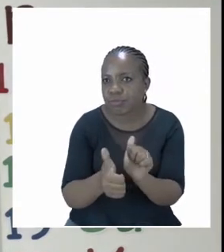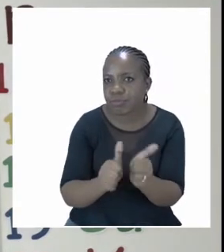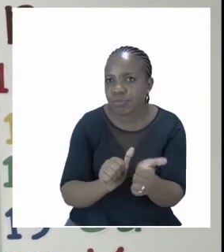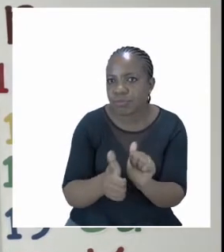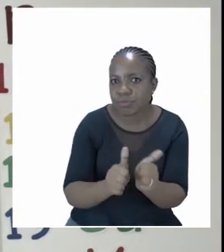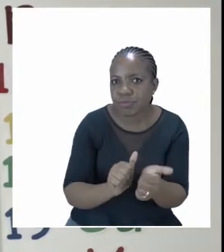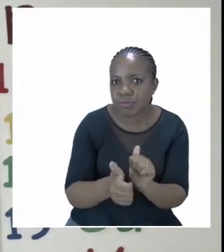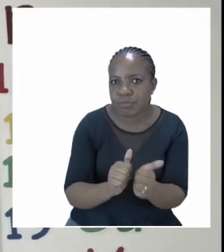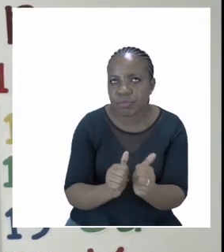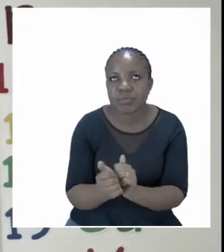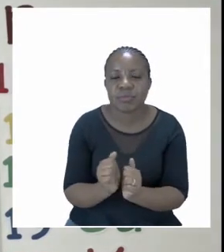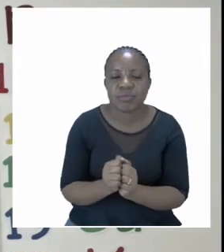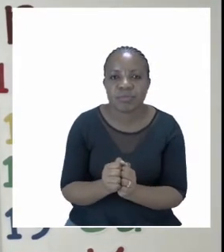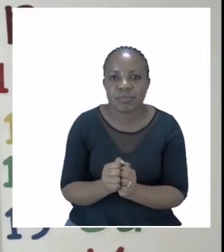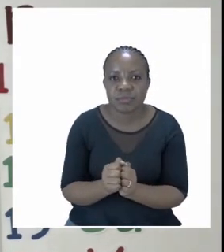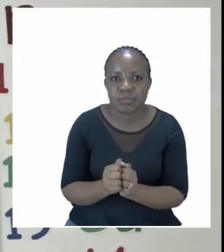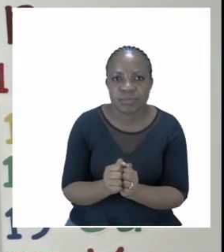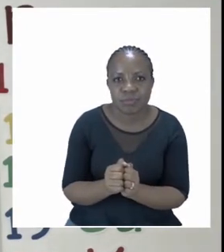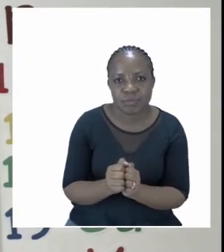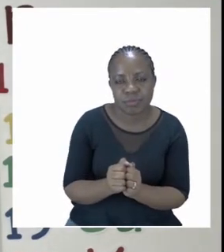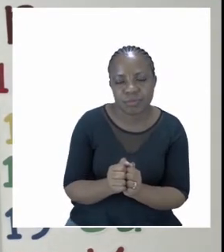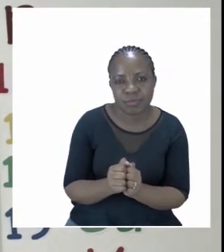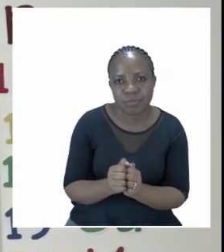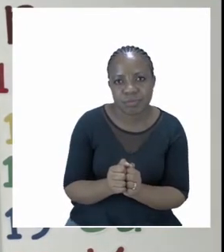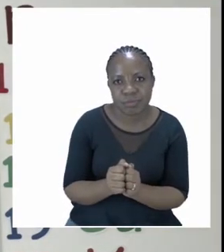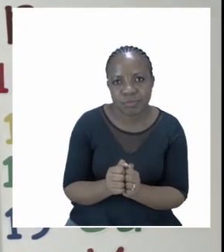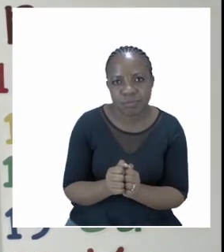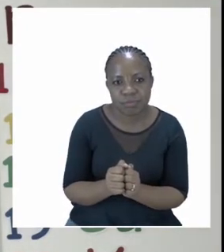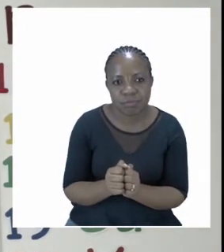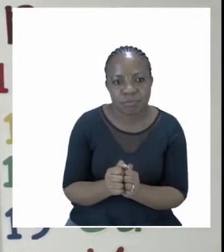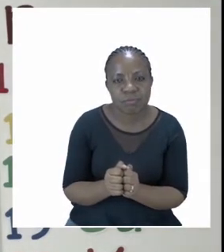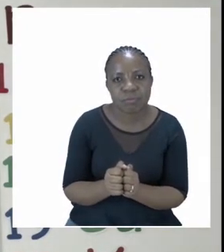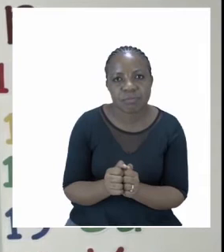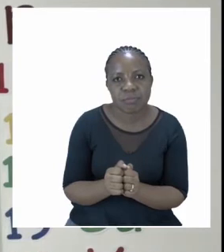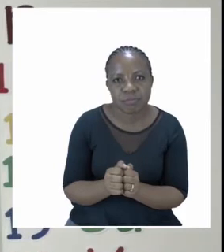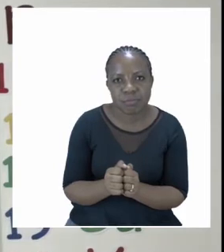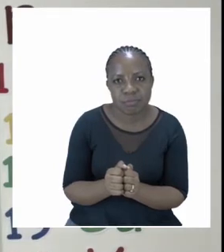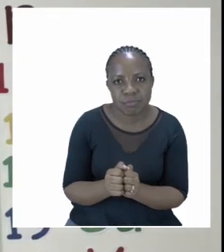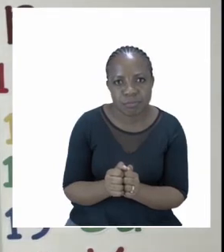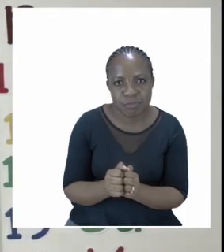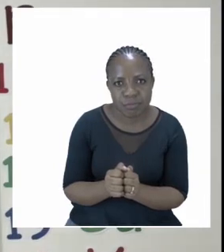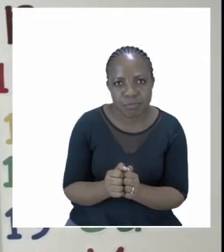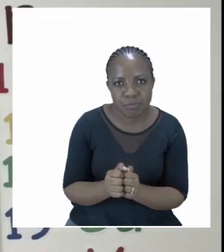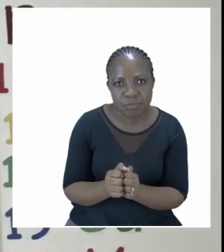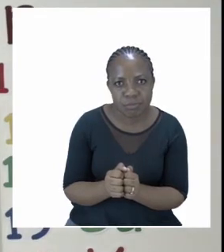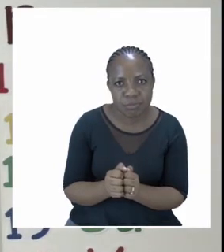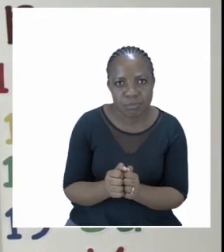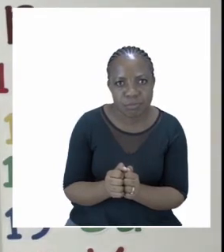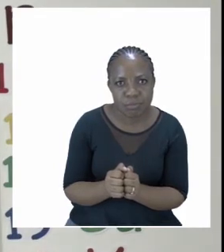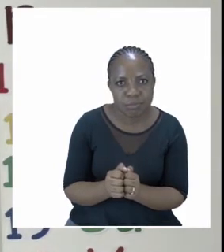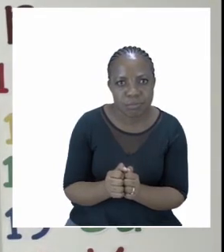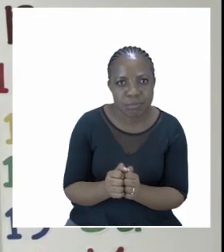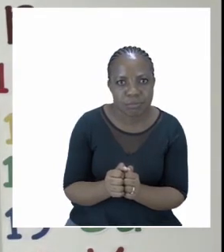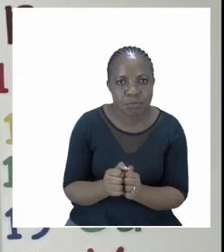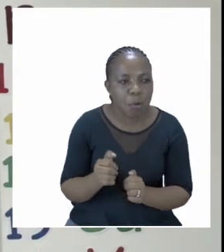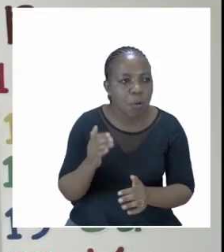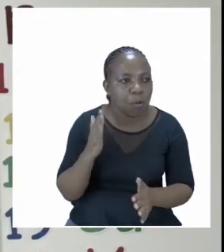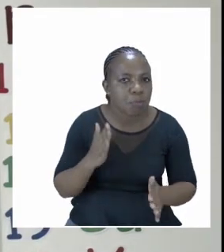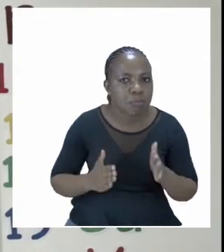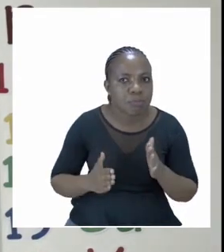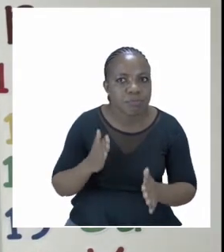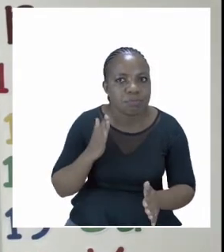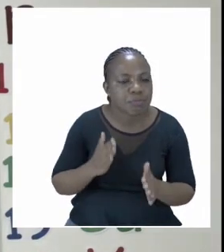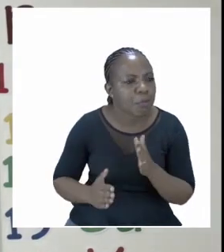put on your sports kit and maybe you go for soccer or for athletics, any kind of